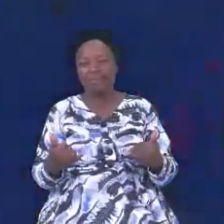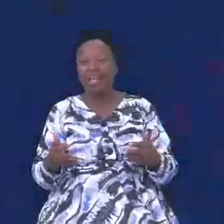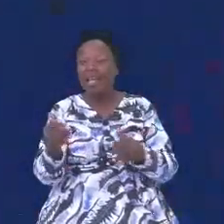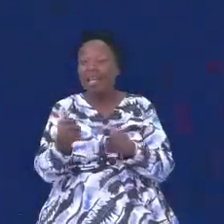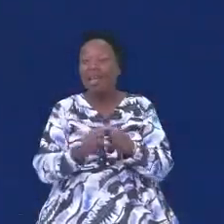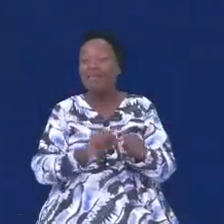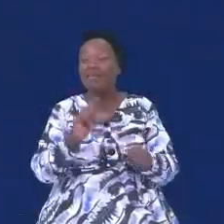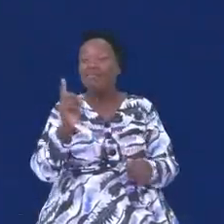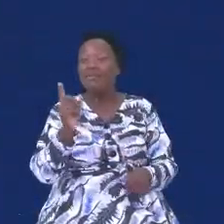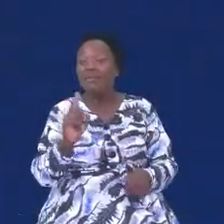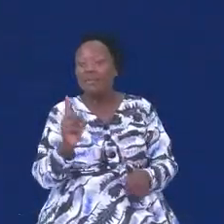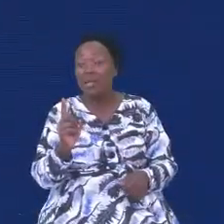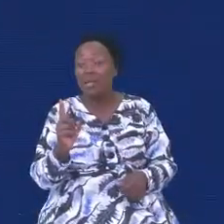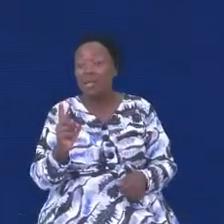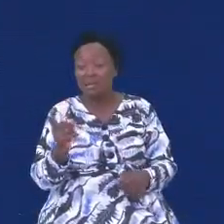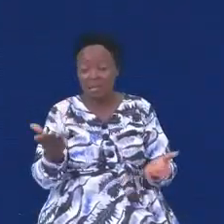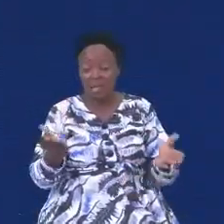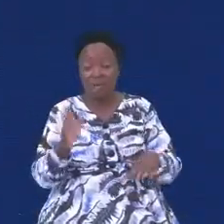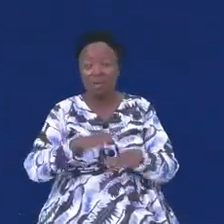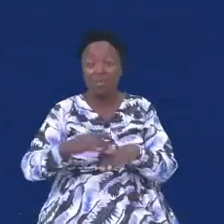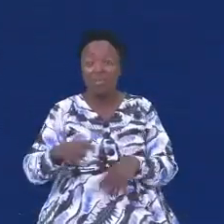Everywhere on this field,